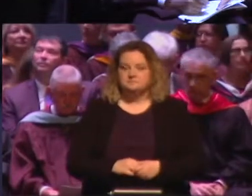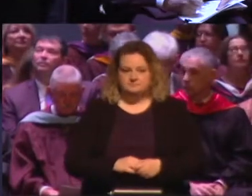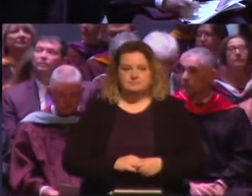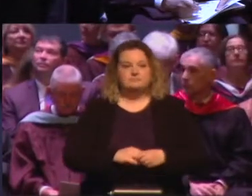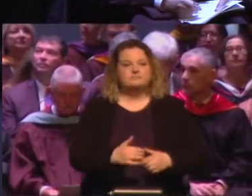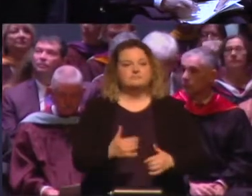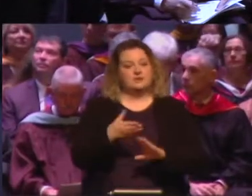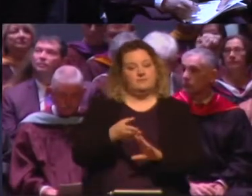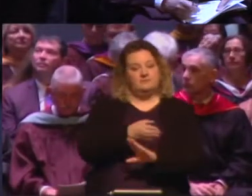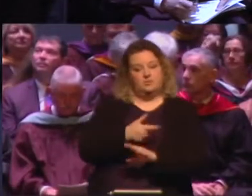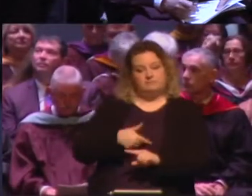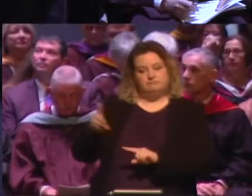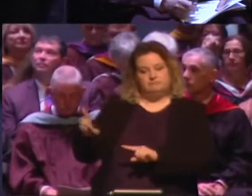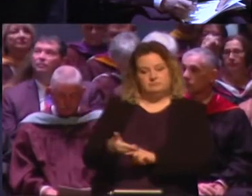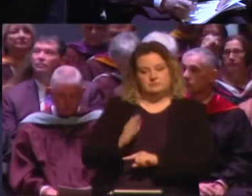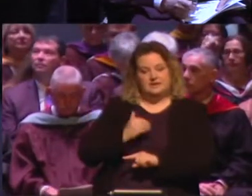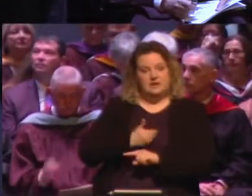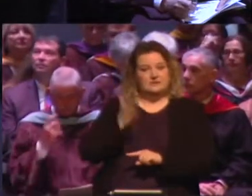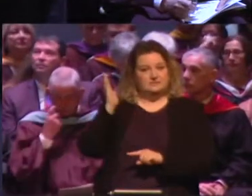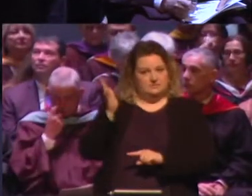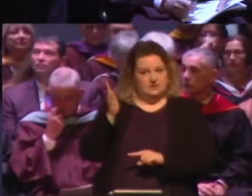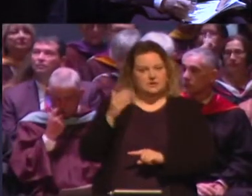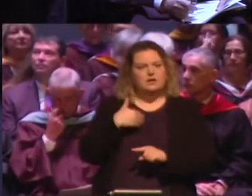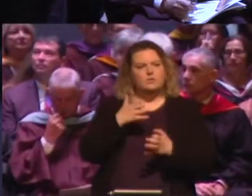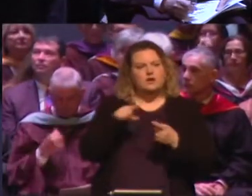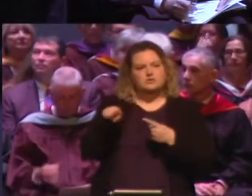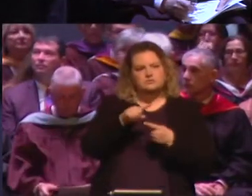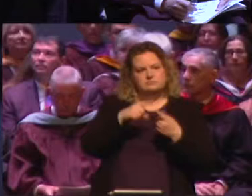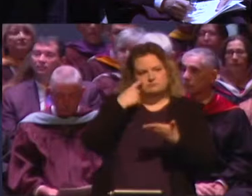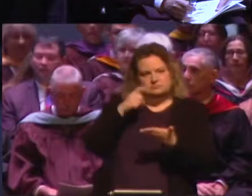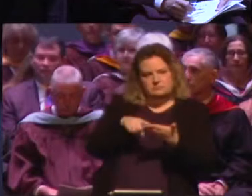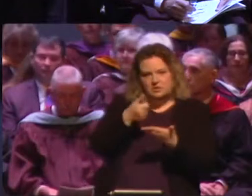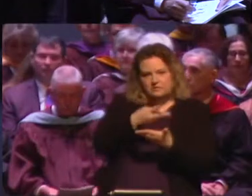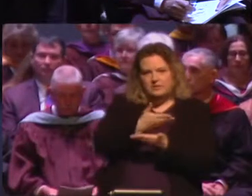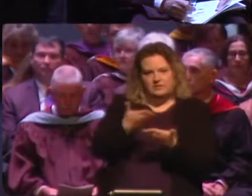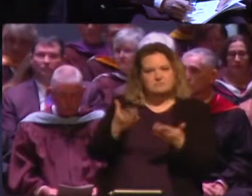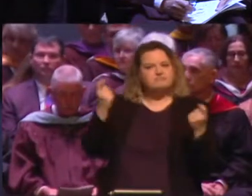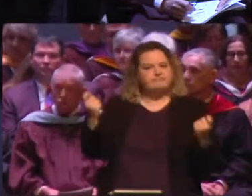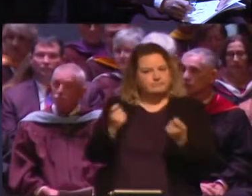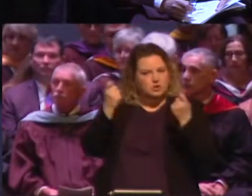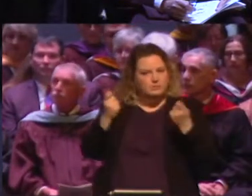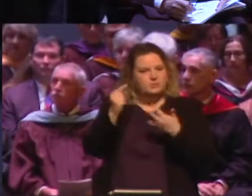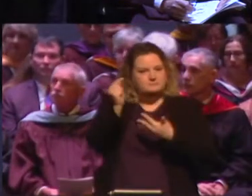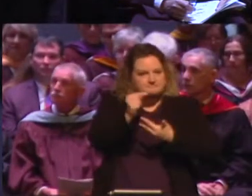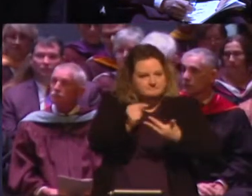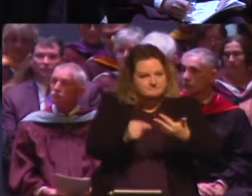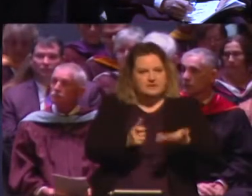Before I introduce our speaker, I want to draw your attention to a few items of ceremony that help make